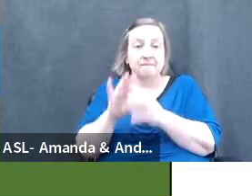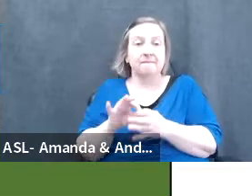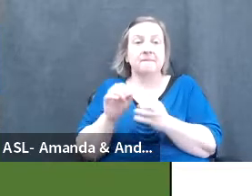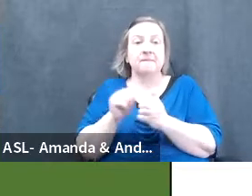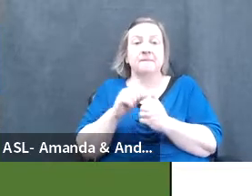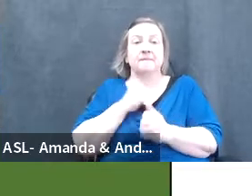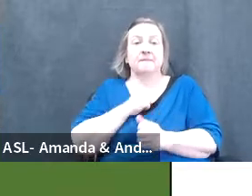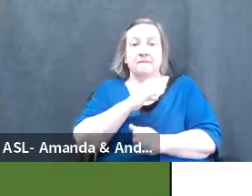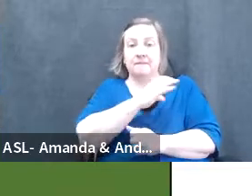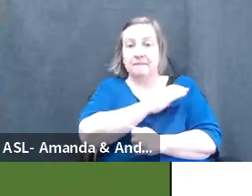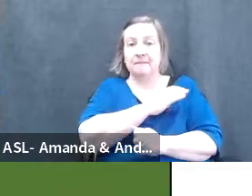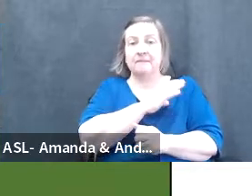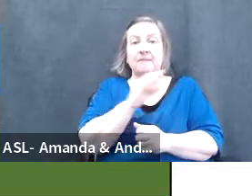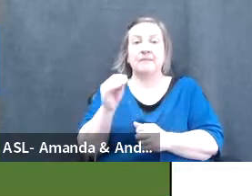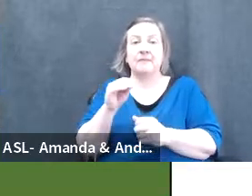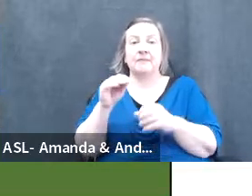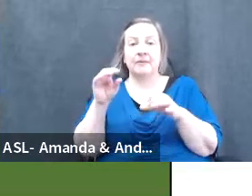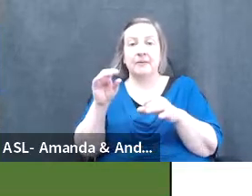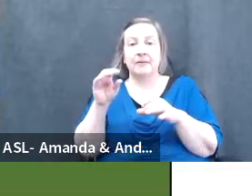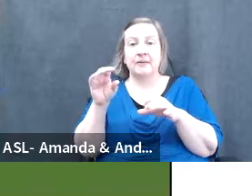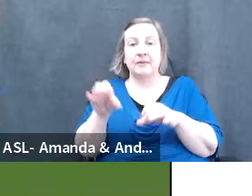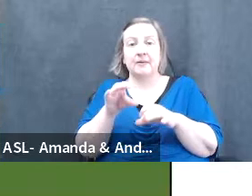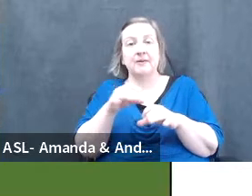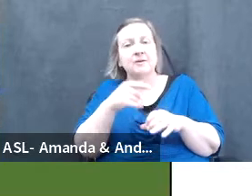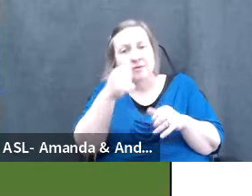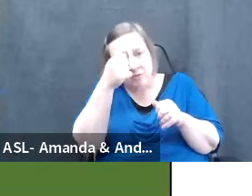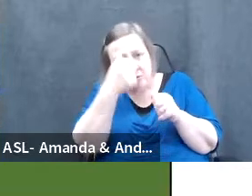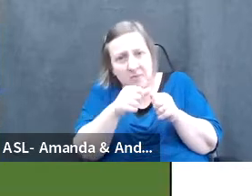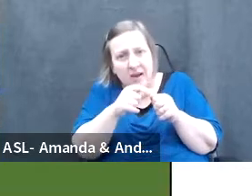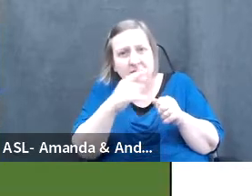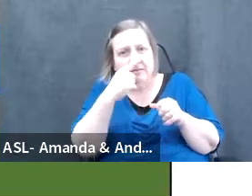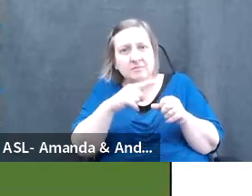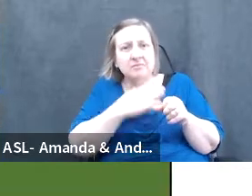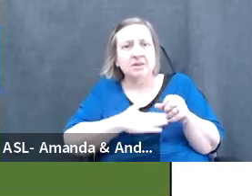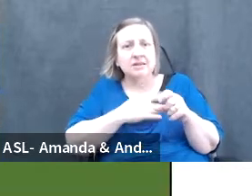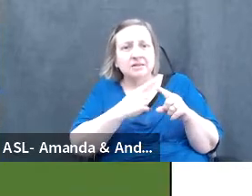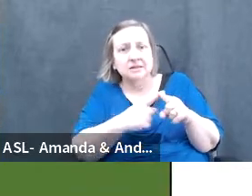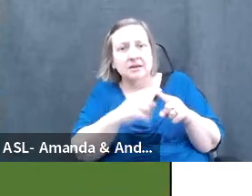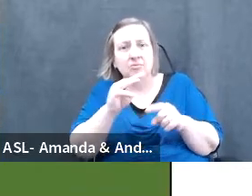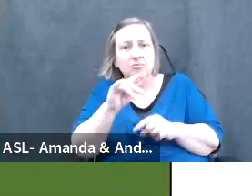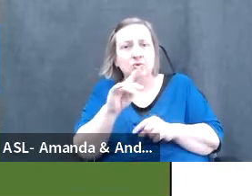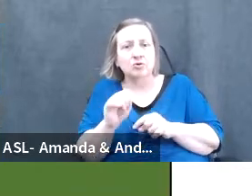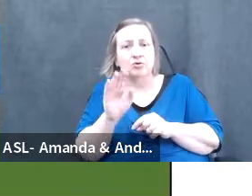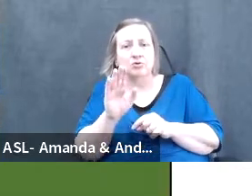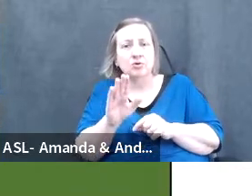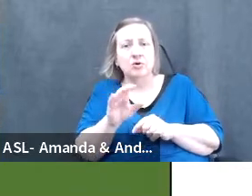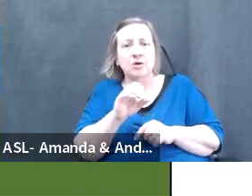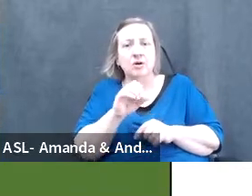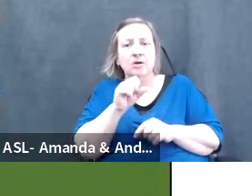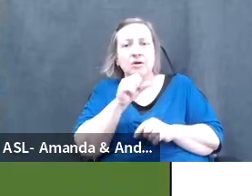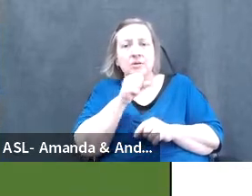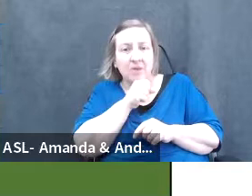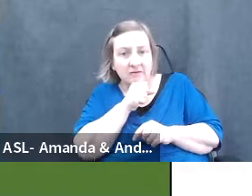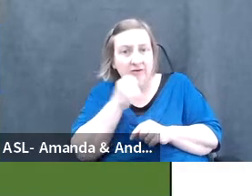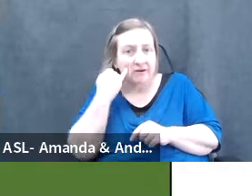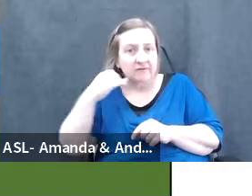steering committee, and then action. Can I just remind everyone to make sure you mute your mics if you aren't already? That